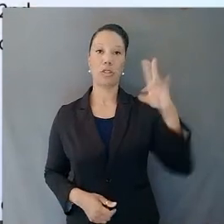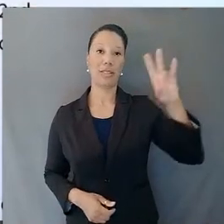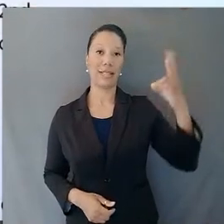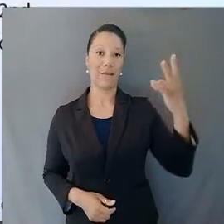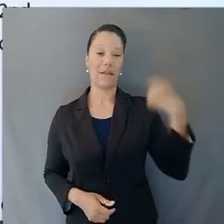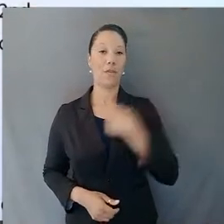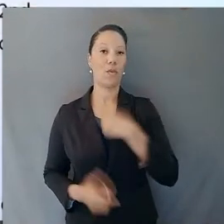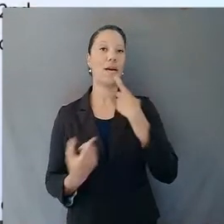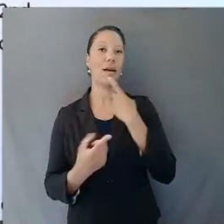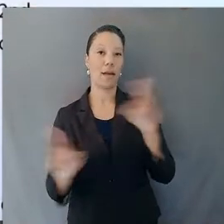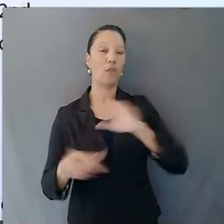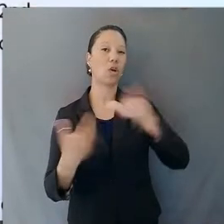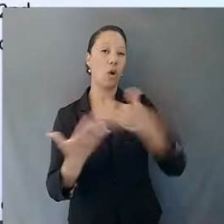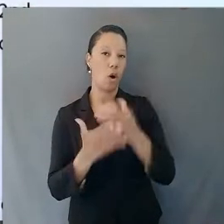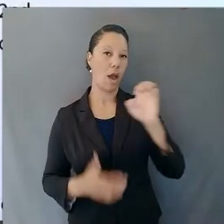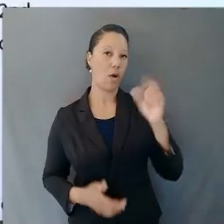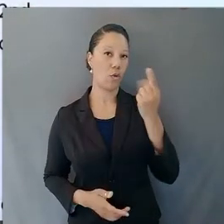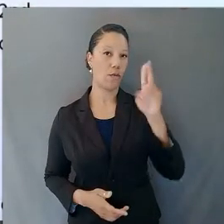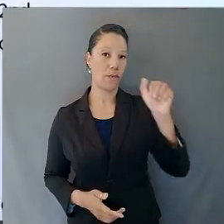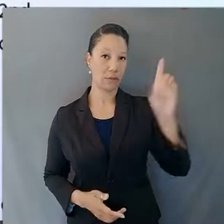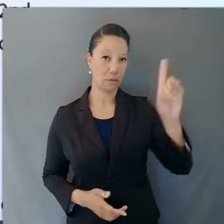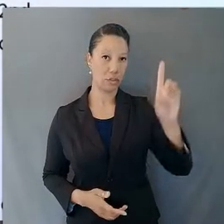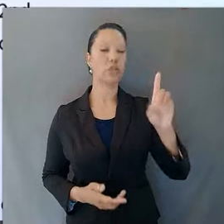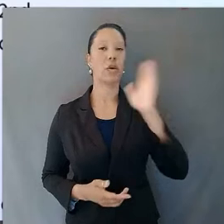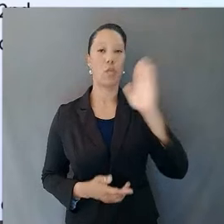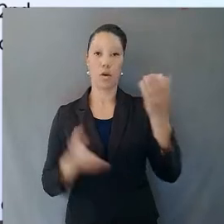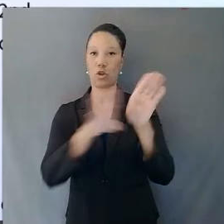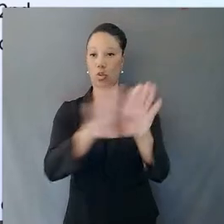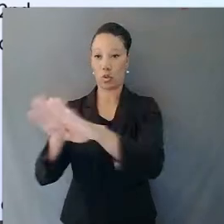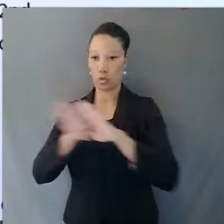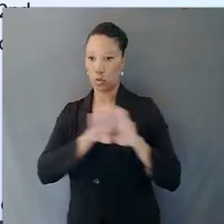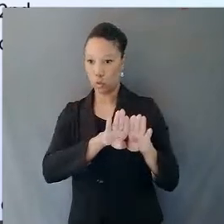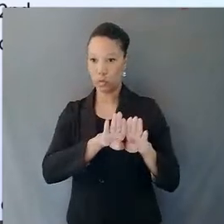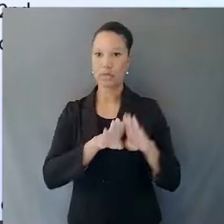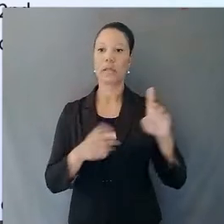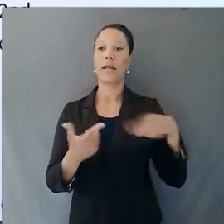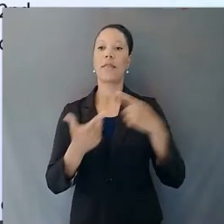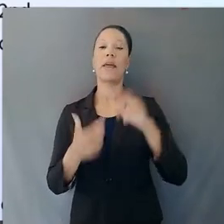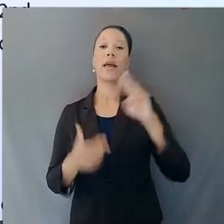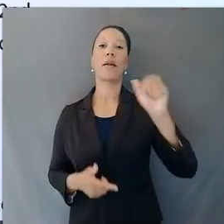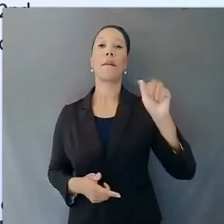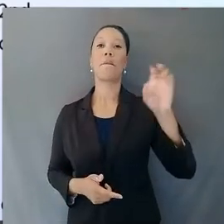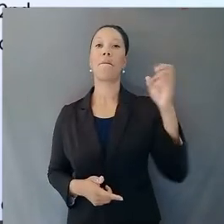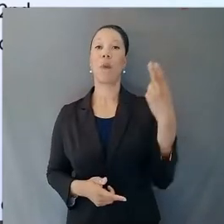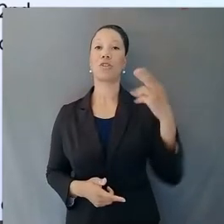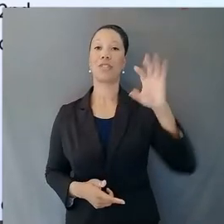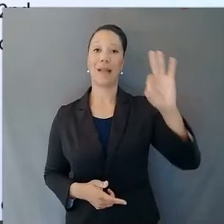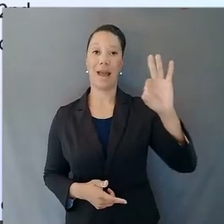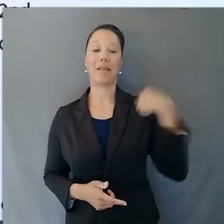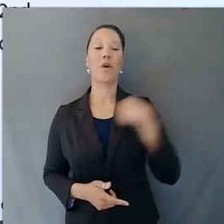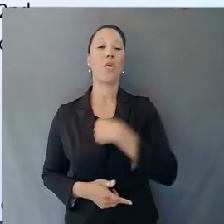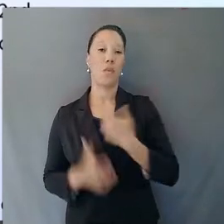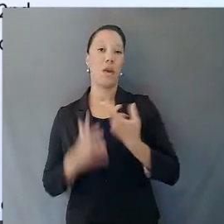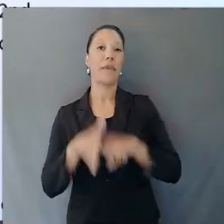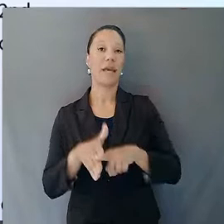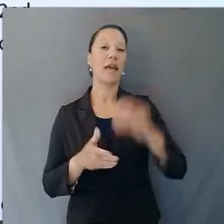all Elk Grove Unified Schools. March 9th, began providing meals services through the district or throughout the